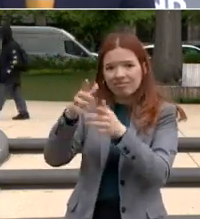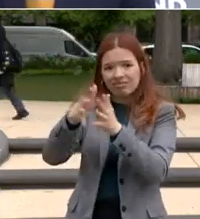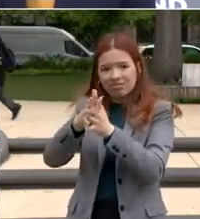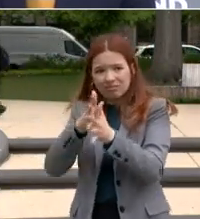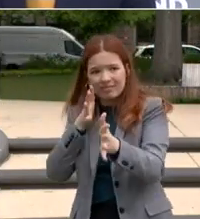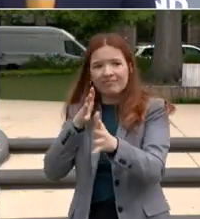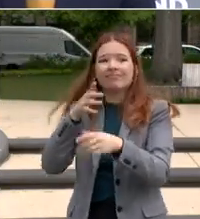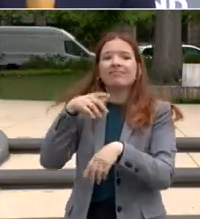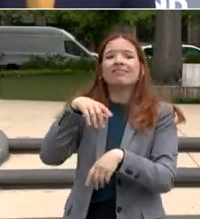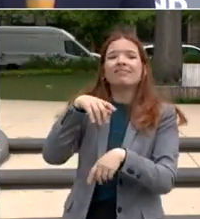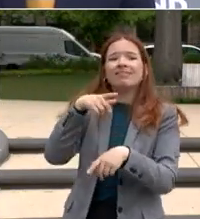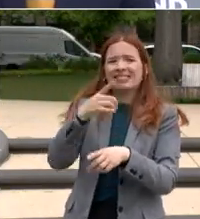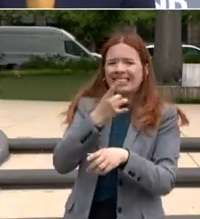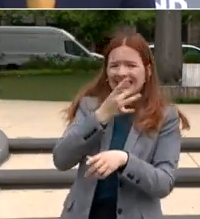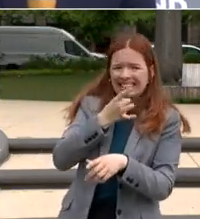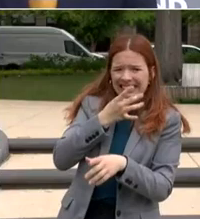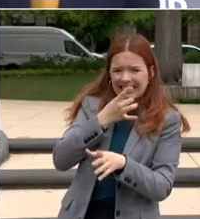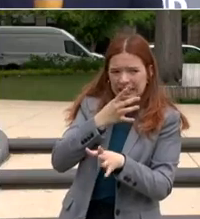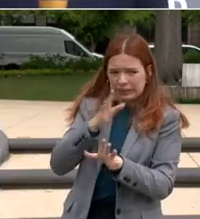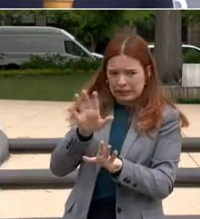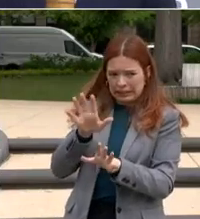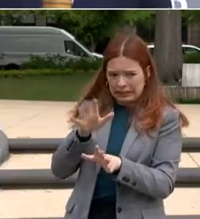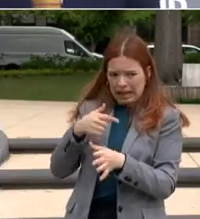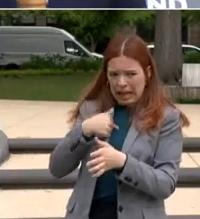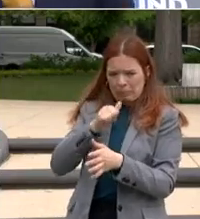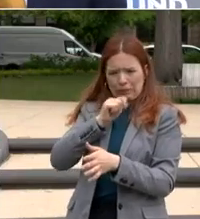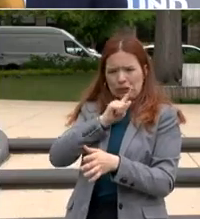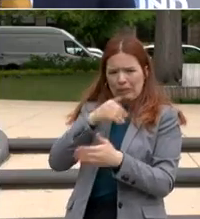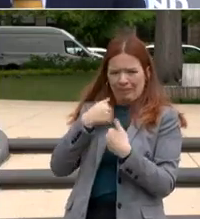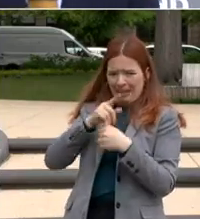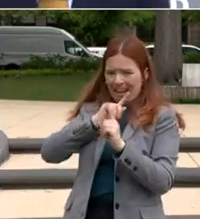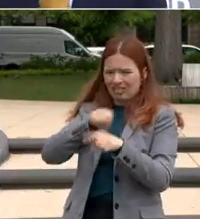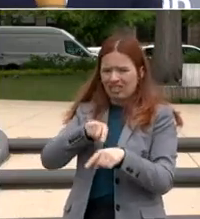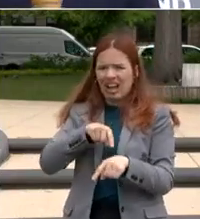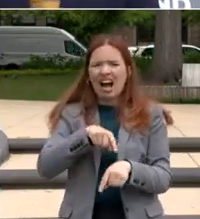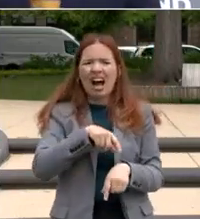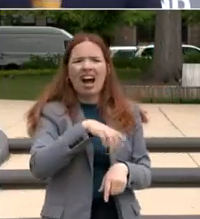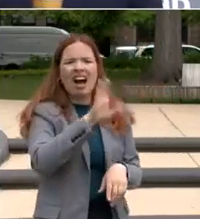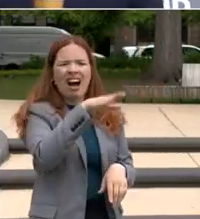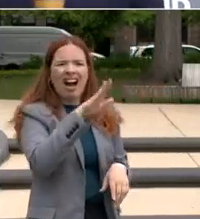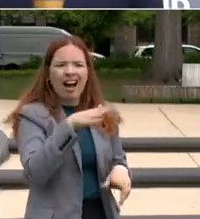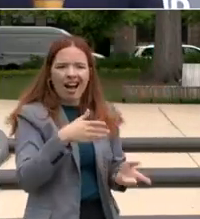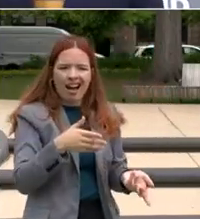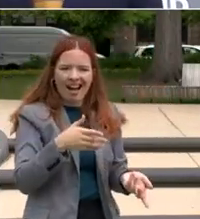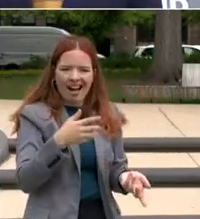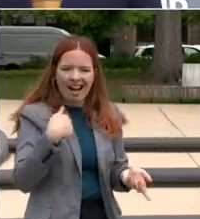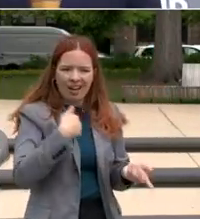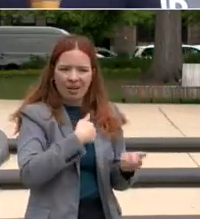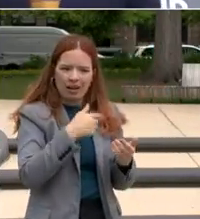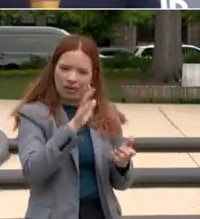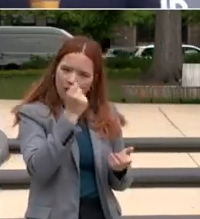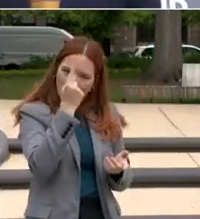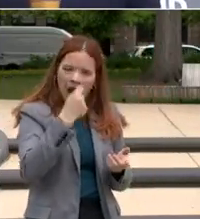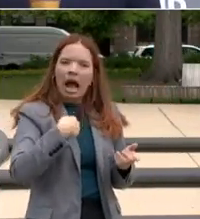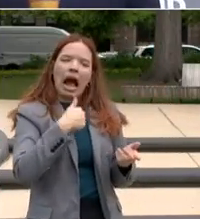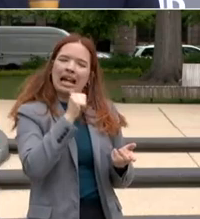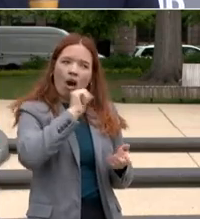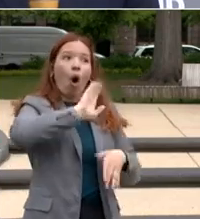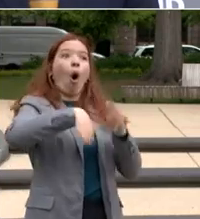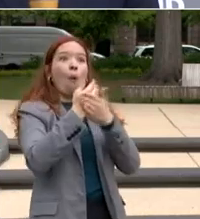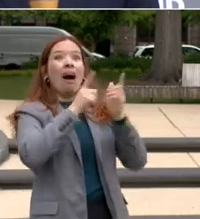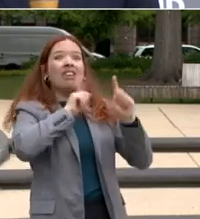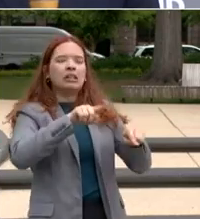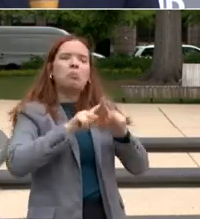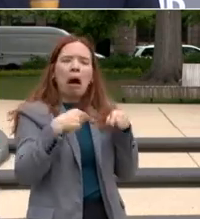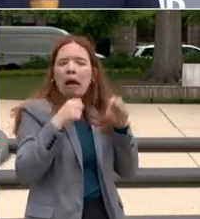signs. I don't know that I'm going to have all the answers, but I'll you'll try. have plenty of good answers, I'm sure. So we first started this discussion after